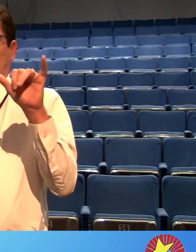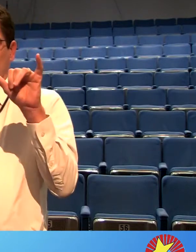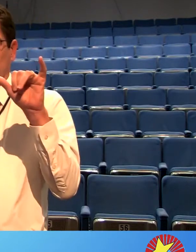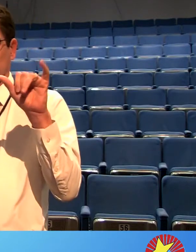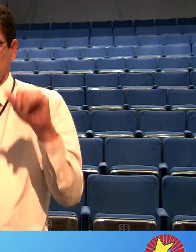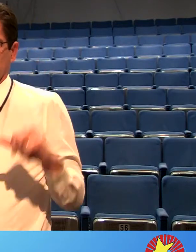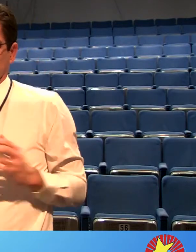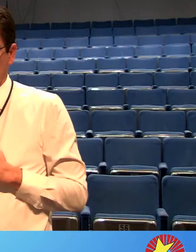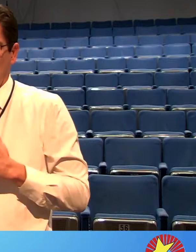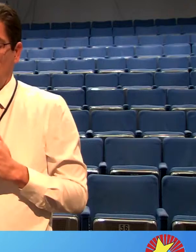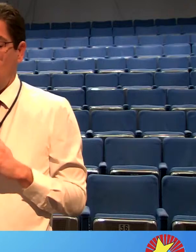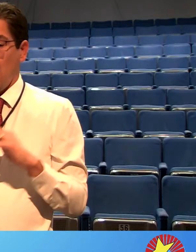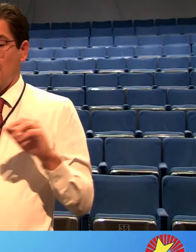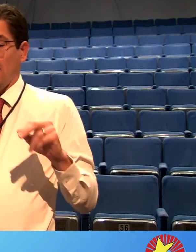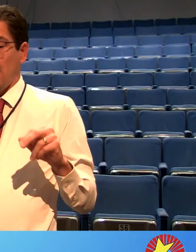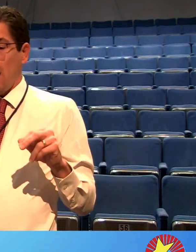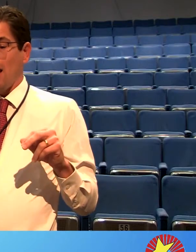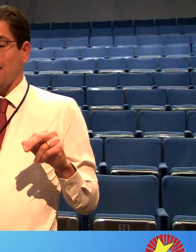of 31%.